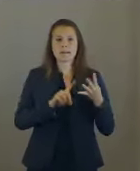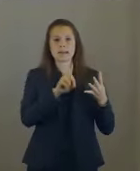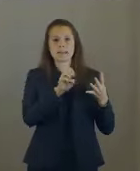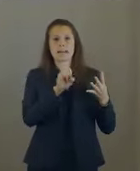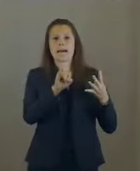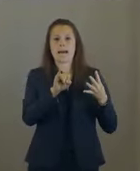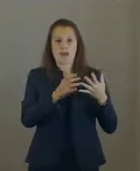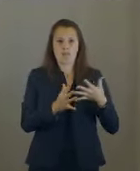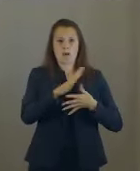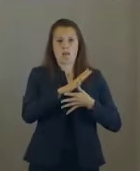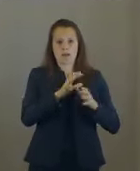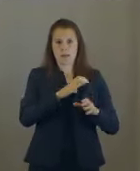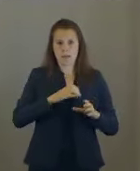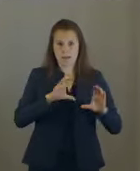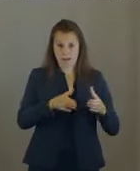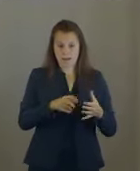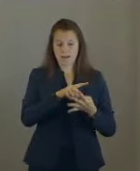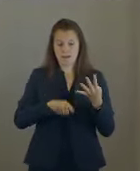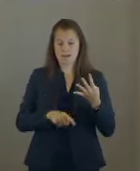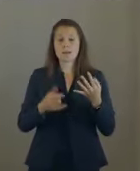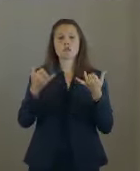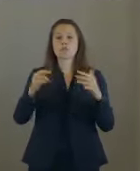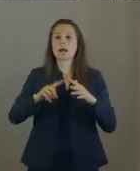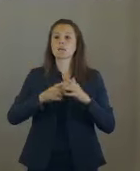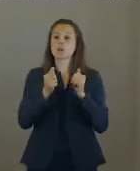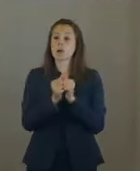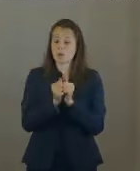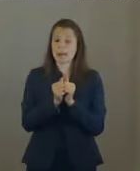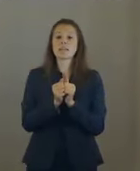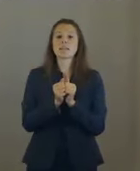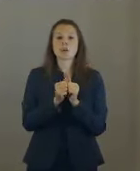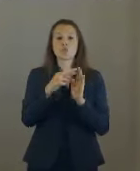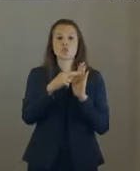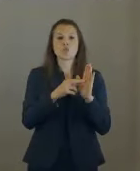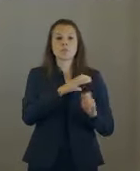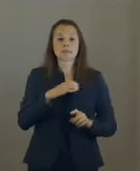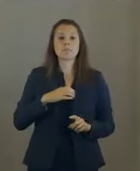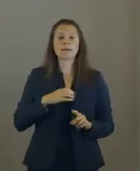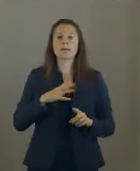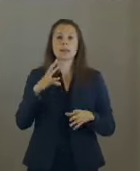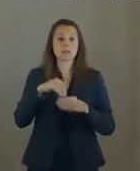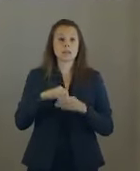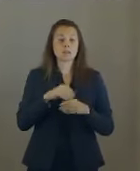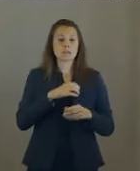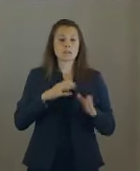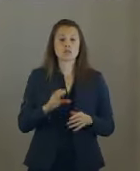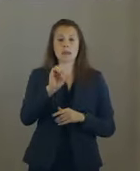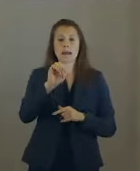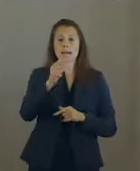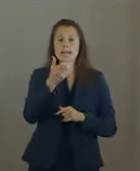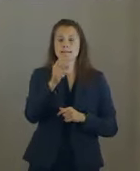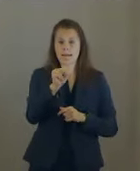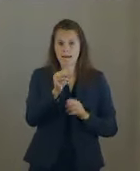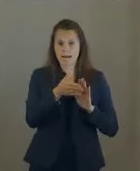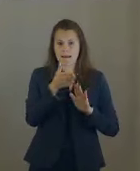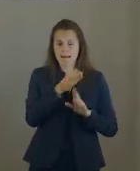DEI Priority Committee. Let's begin today with a hearing from the Standing Committee on Rules, which consists of Commissioner El Hassan as the